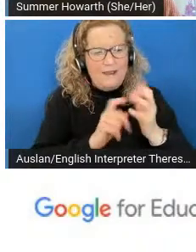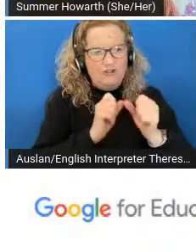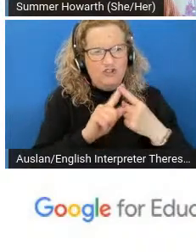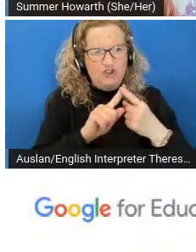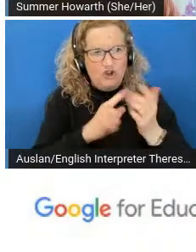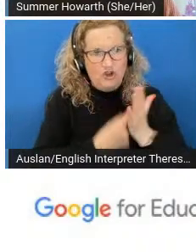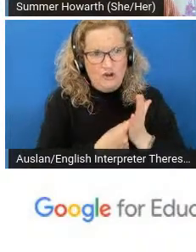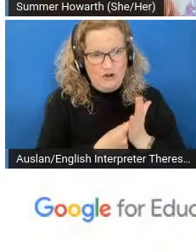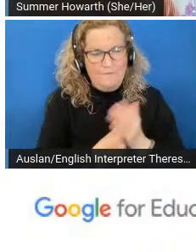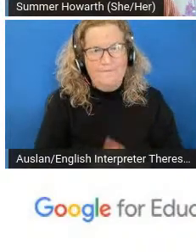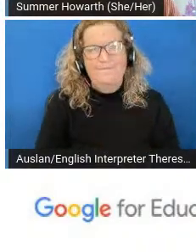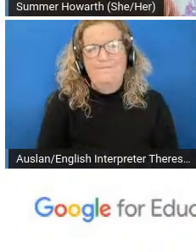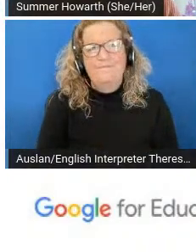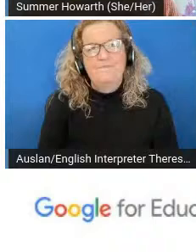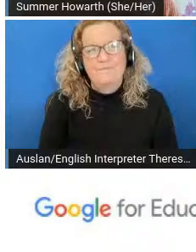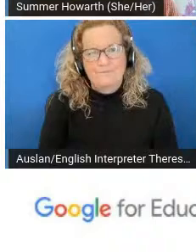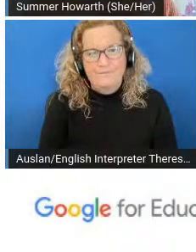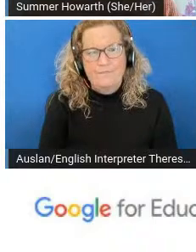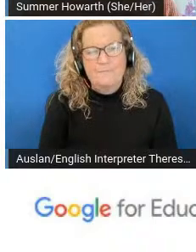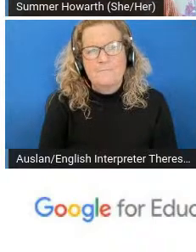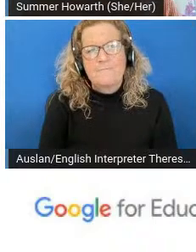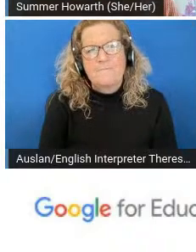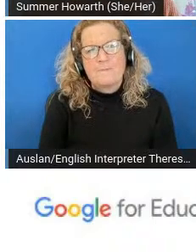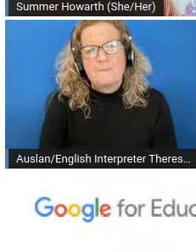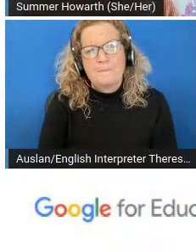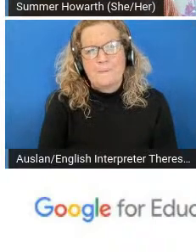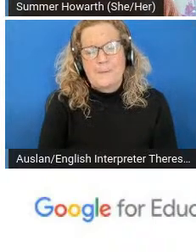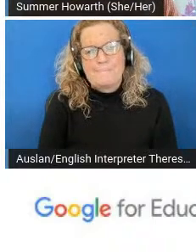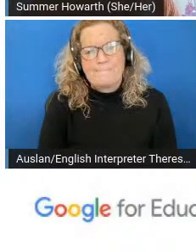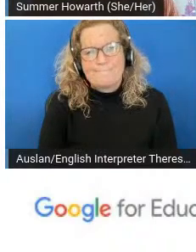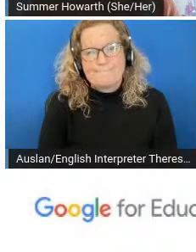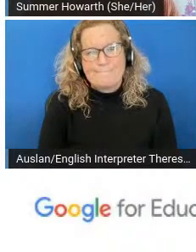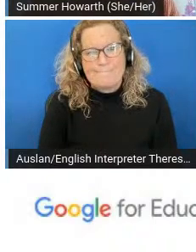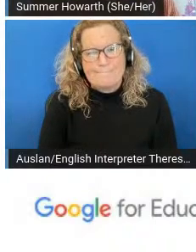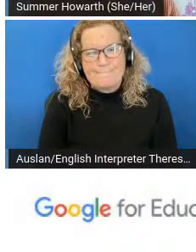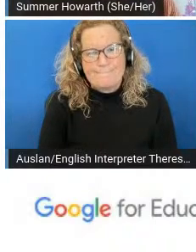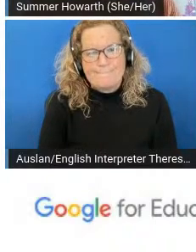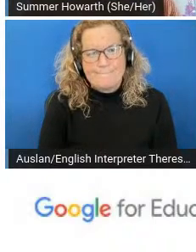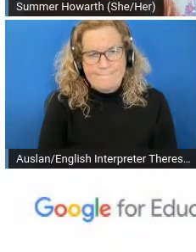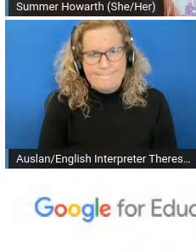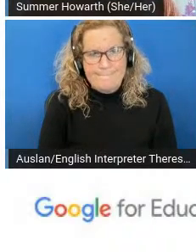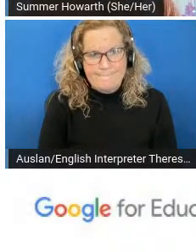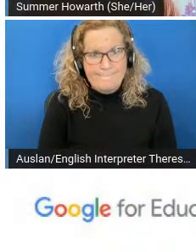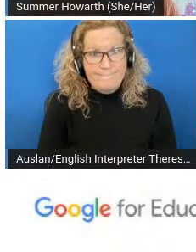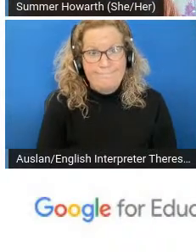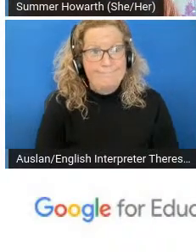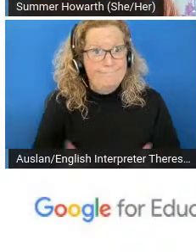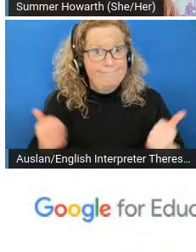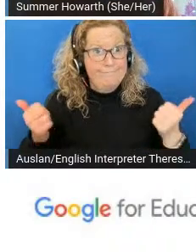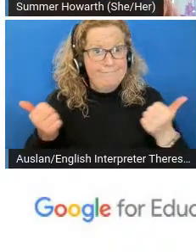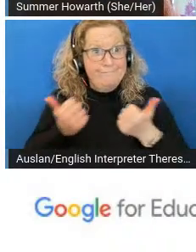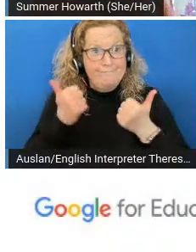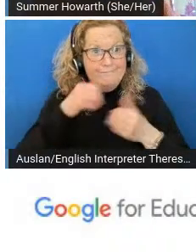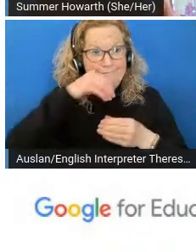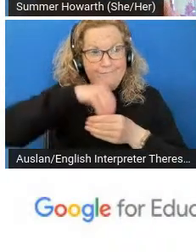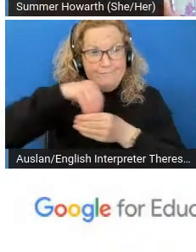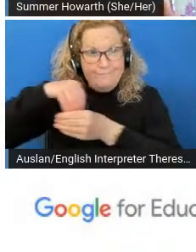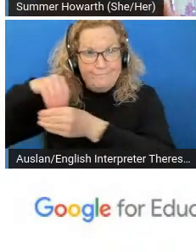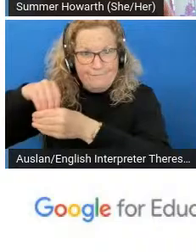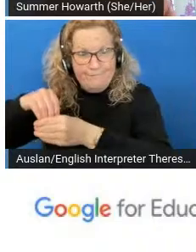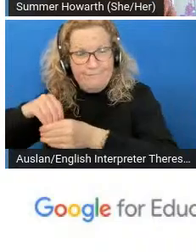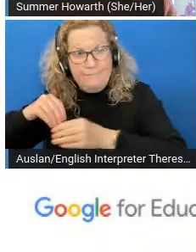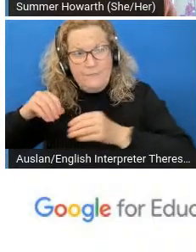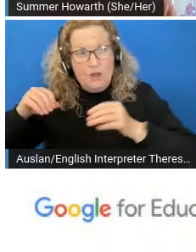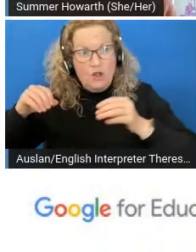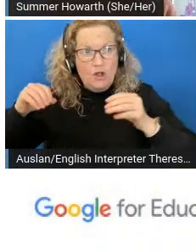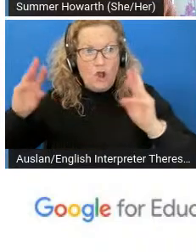And as I open up Voyager, what you will see is that there is a bunch of this content made. So things like climate